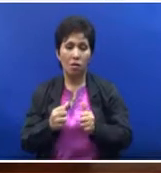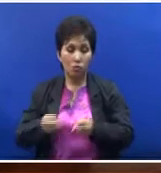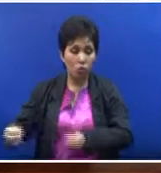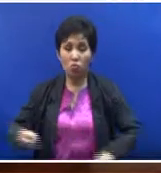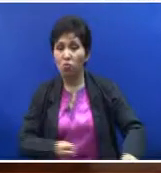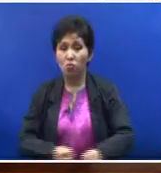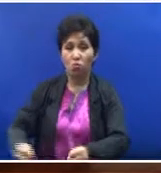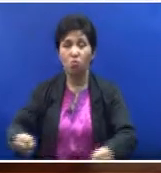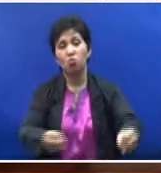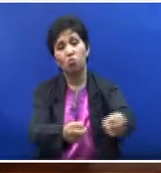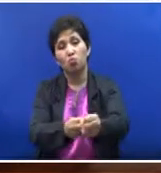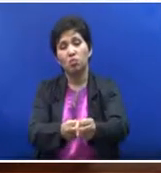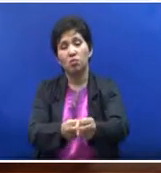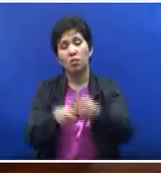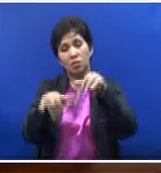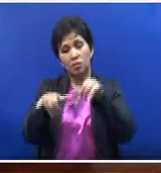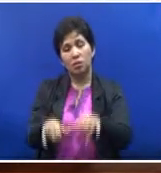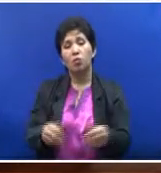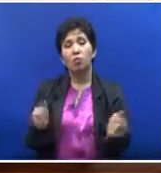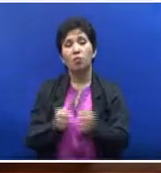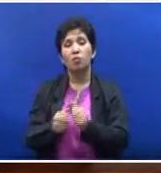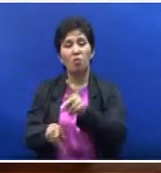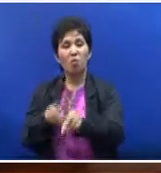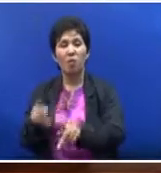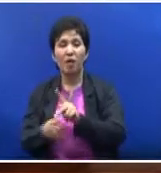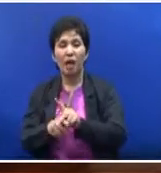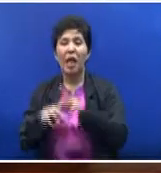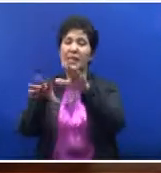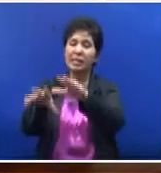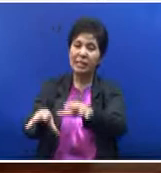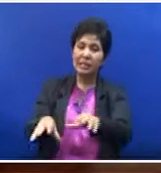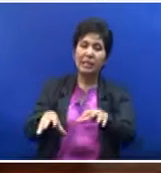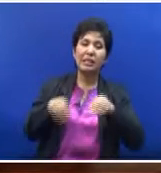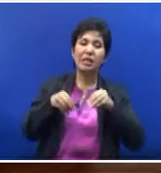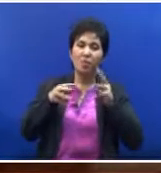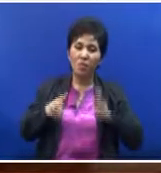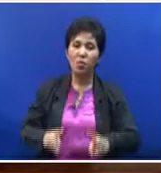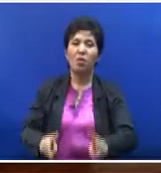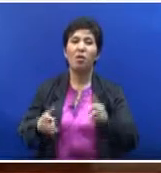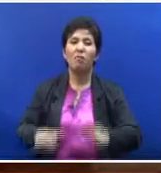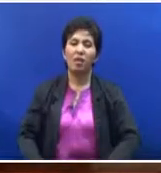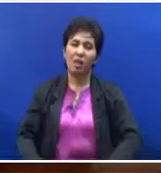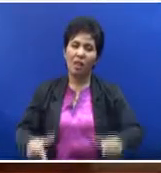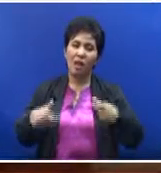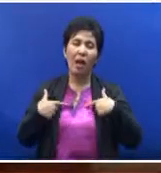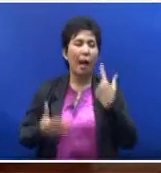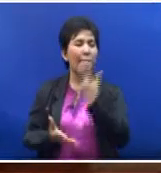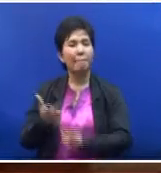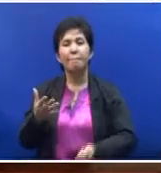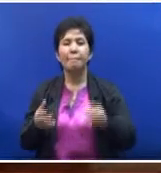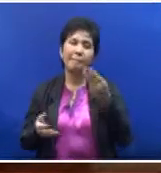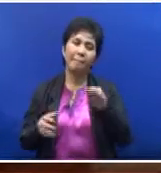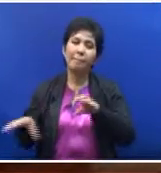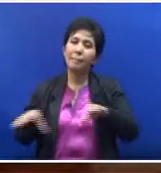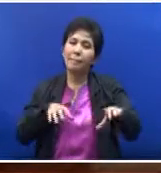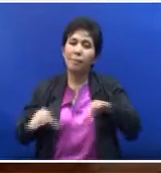areas, and then we have to stay with those people. We have to accept their way of life. We have to follow whatever they